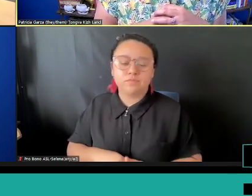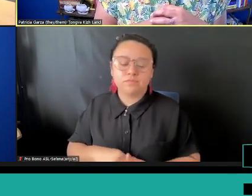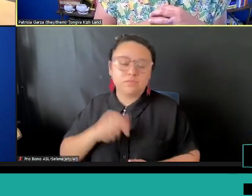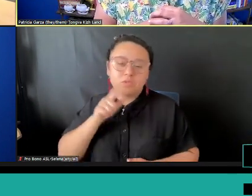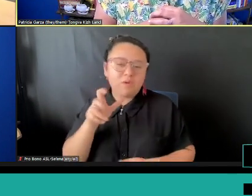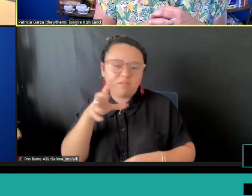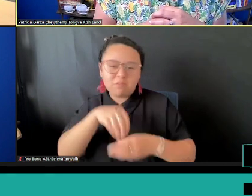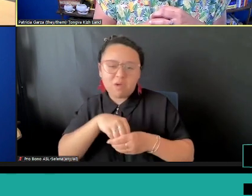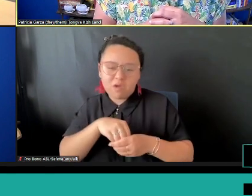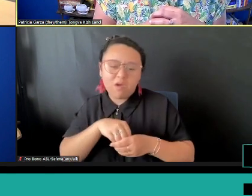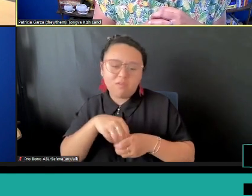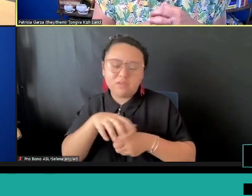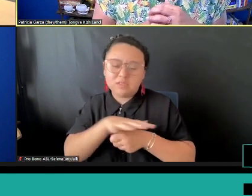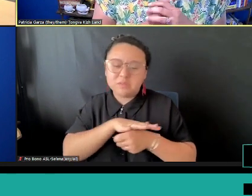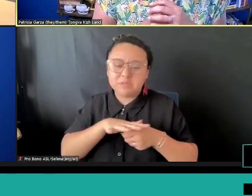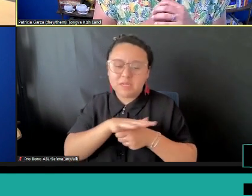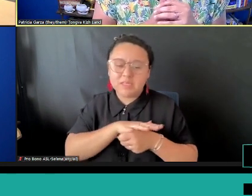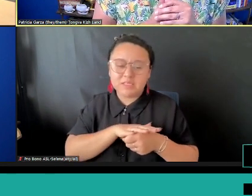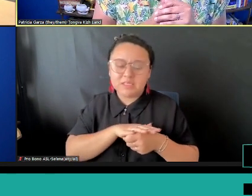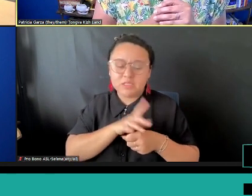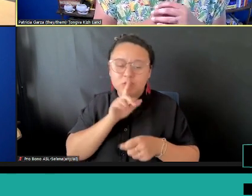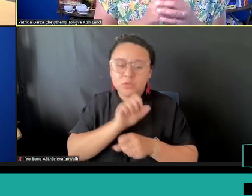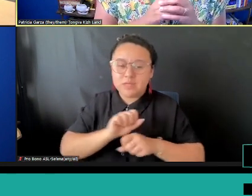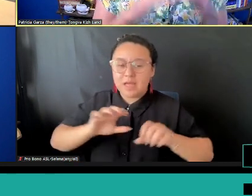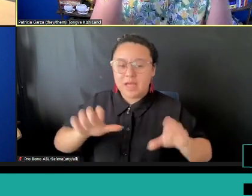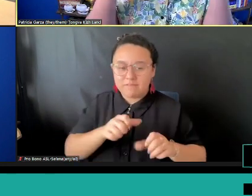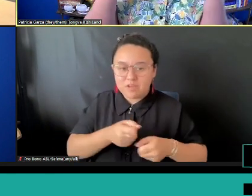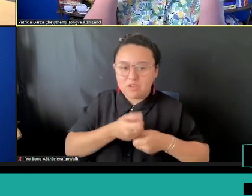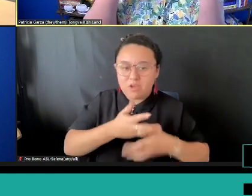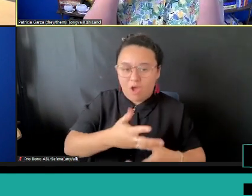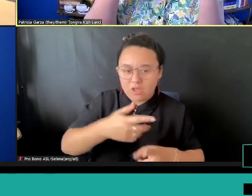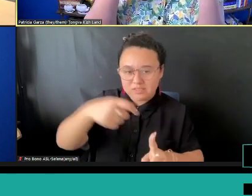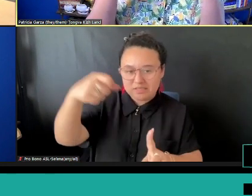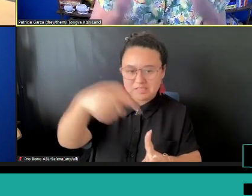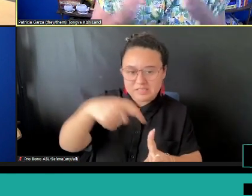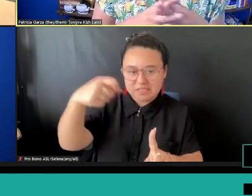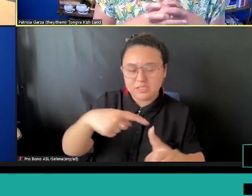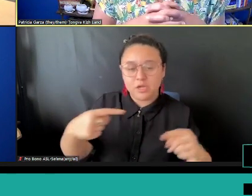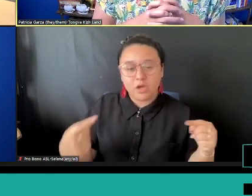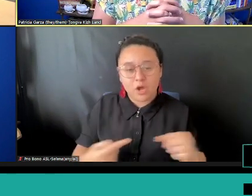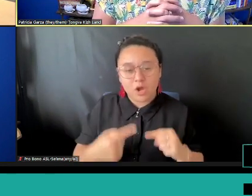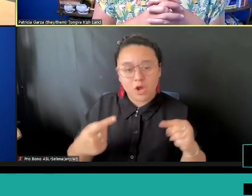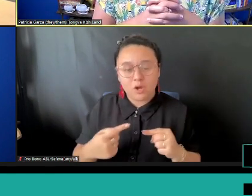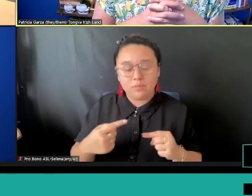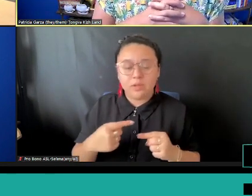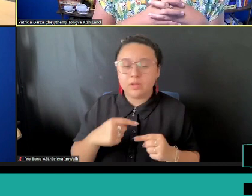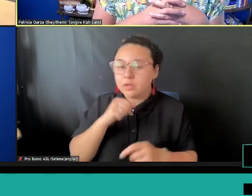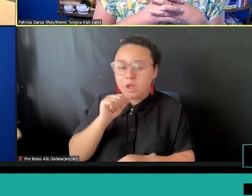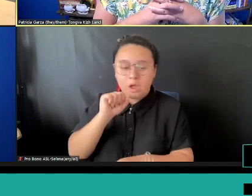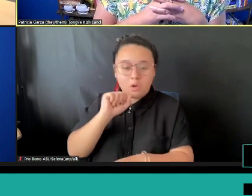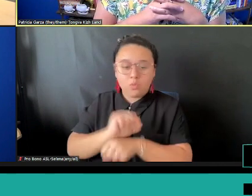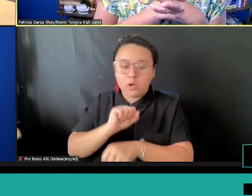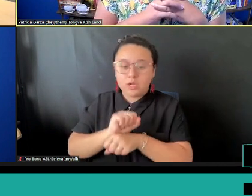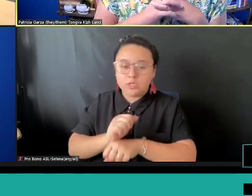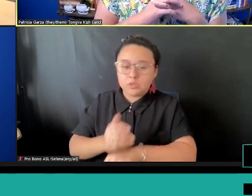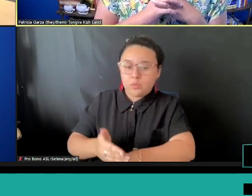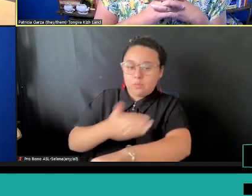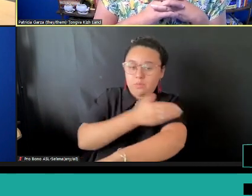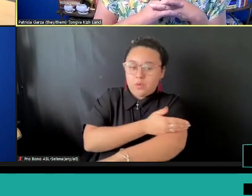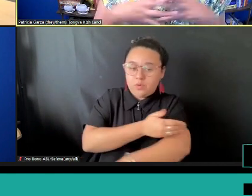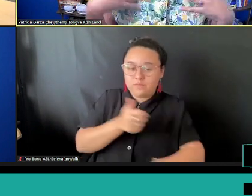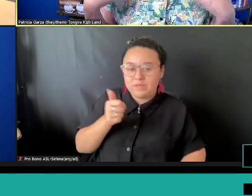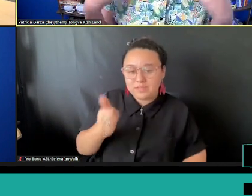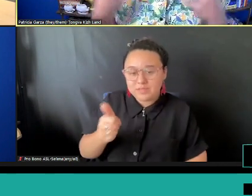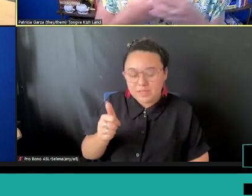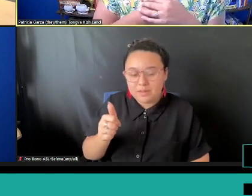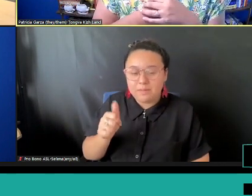that is actively causing harm, you know, and actively not working on bettering themselves. And so,